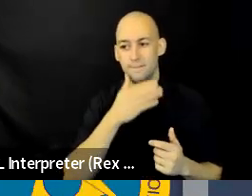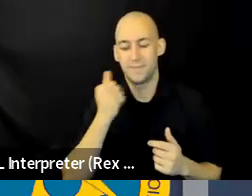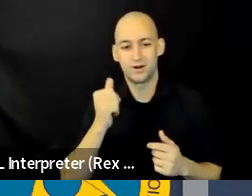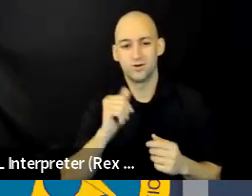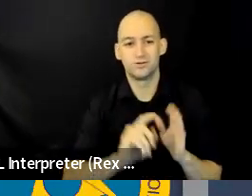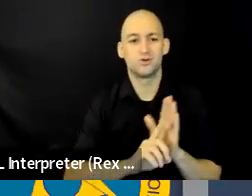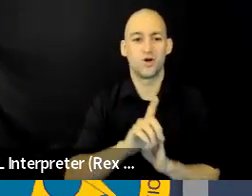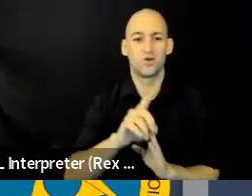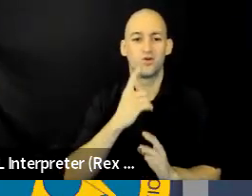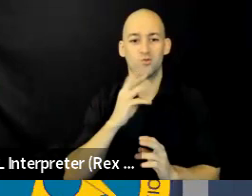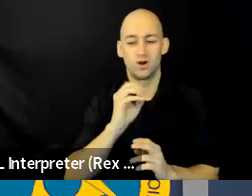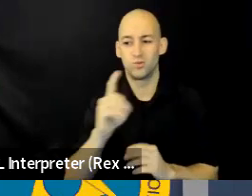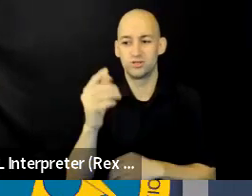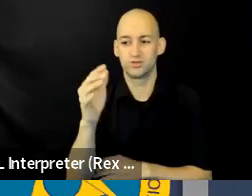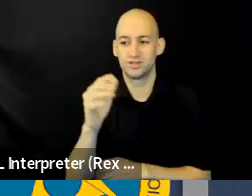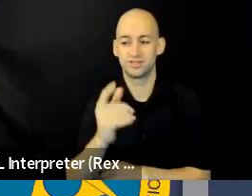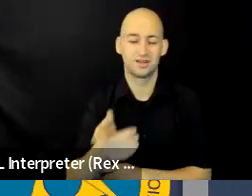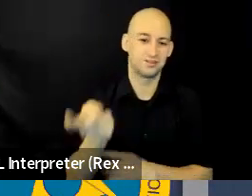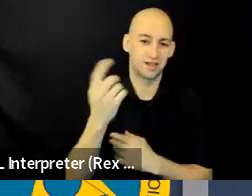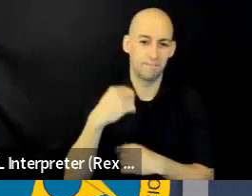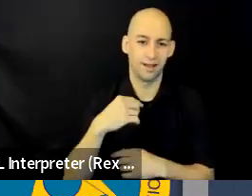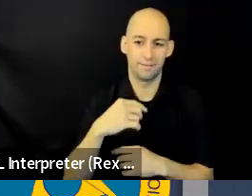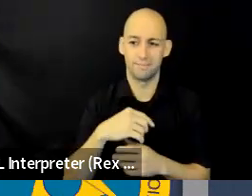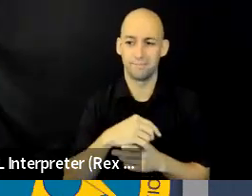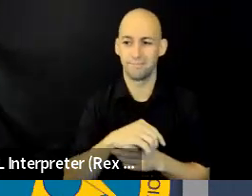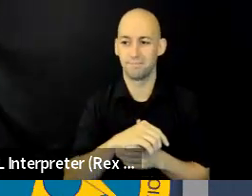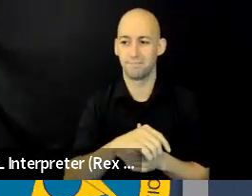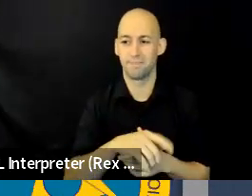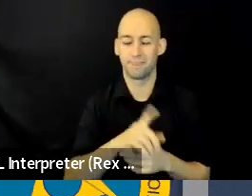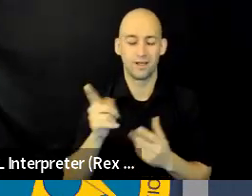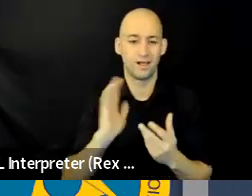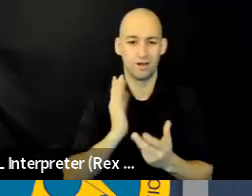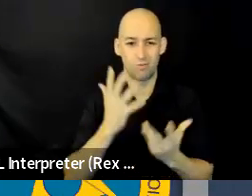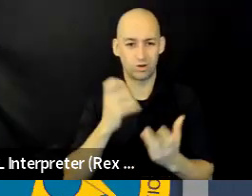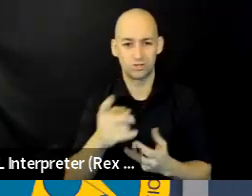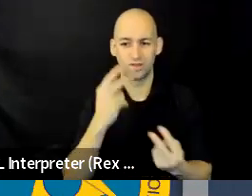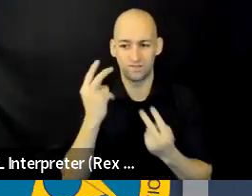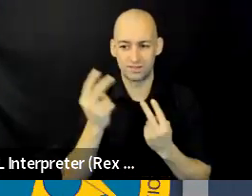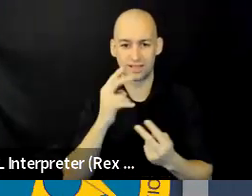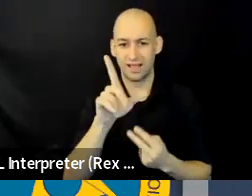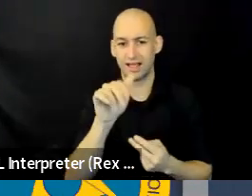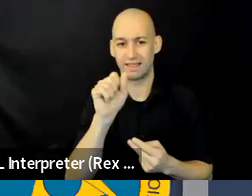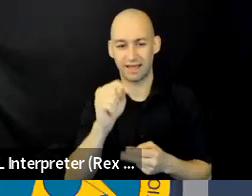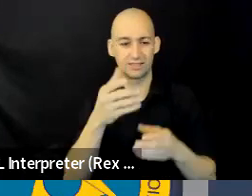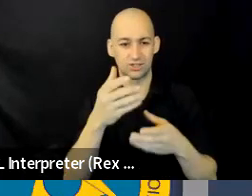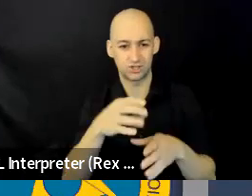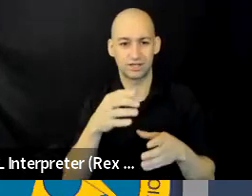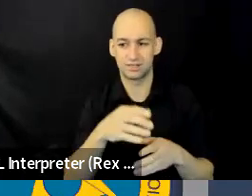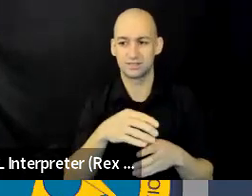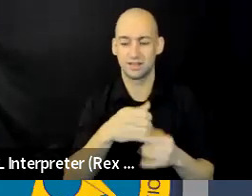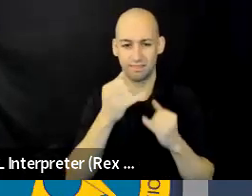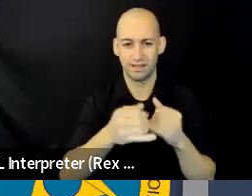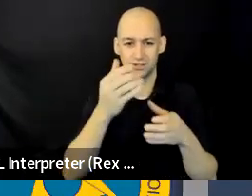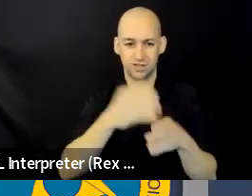does. So don't just come on up. Tamara said it right. We want you to visit Last Chance Grade, but specifically for Humboldt County,